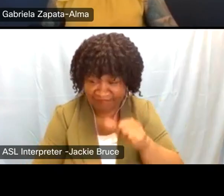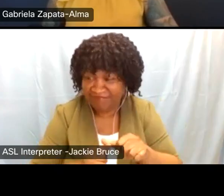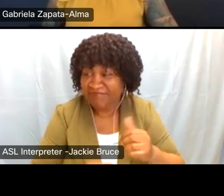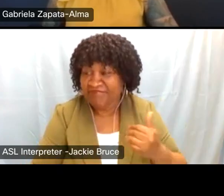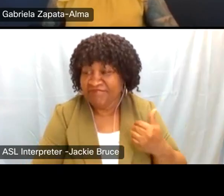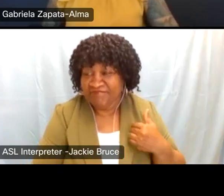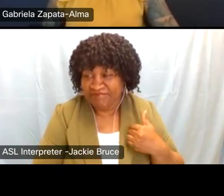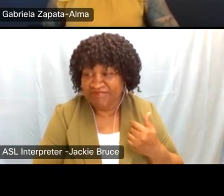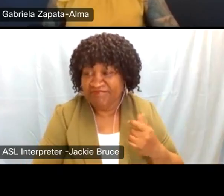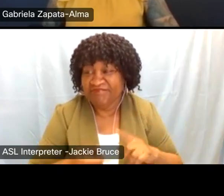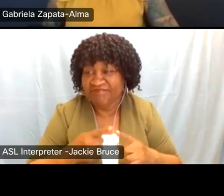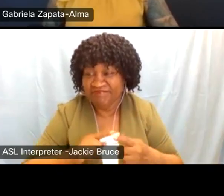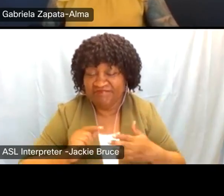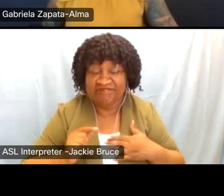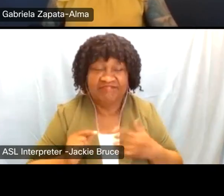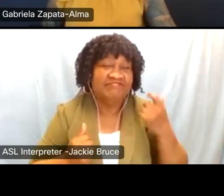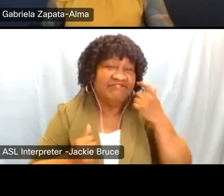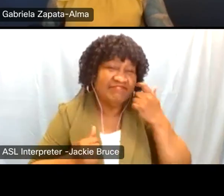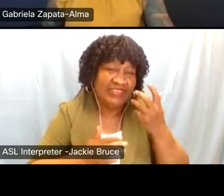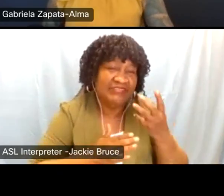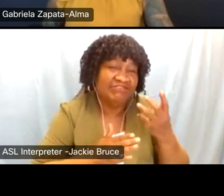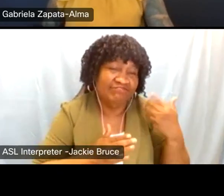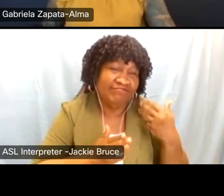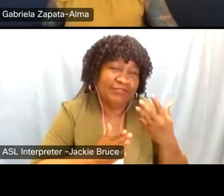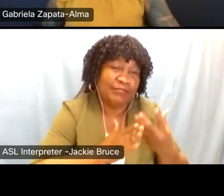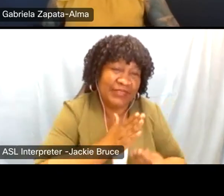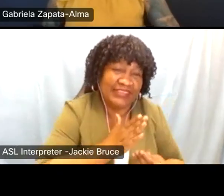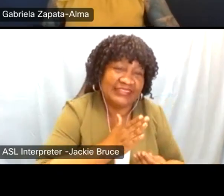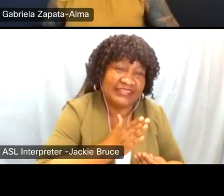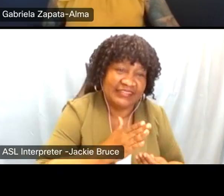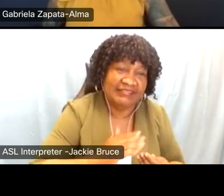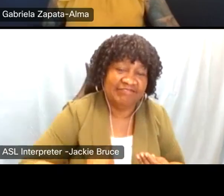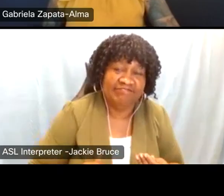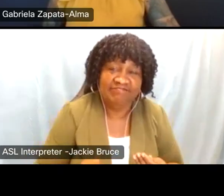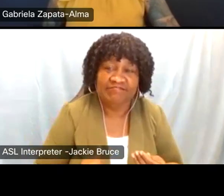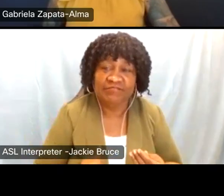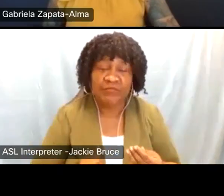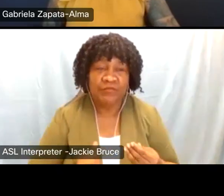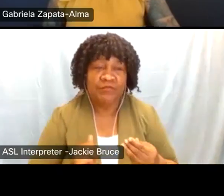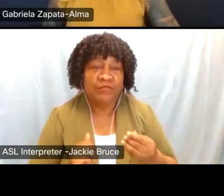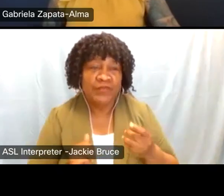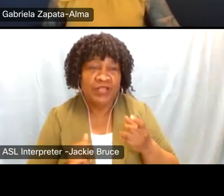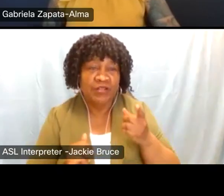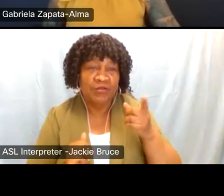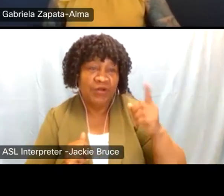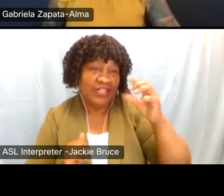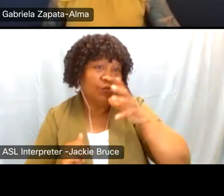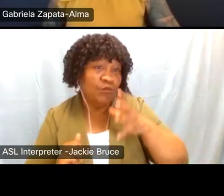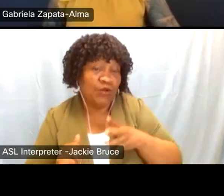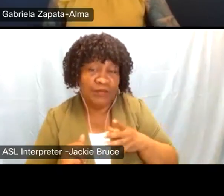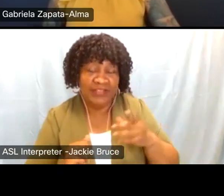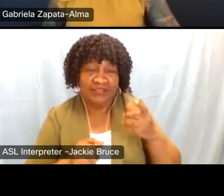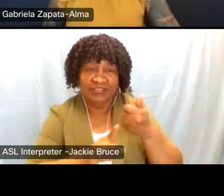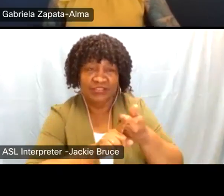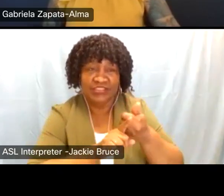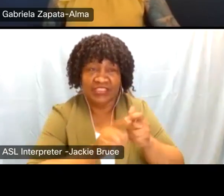who's unfortunately since passed, um, Marisi Goiti, who was a very tall Argentinian woman who was a